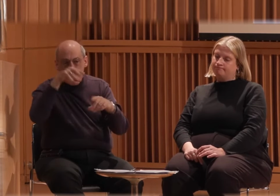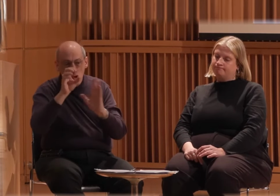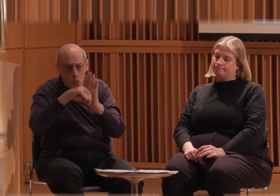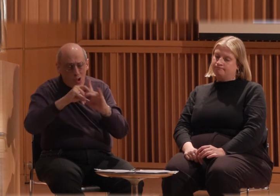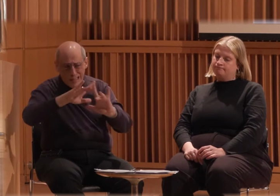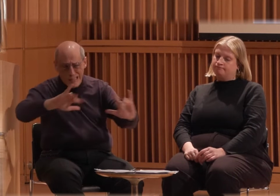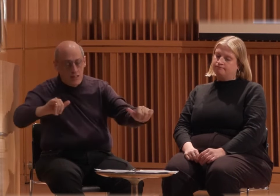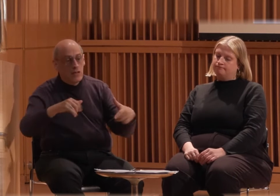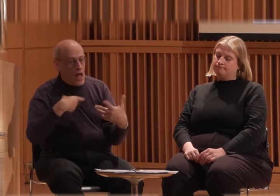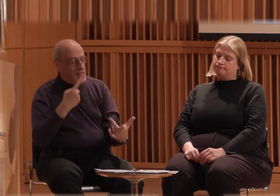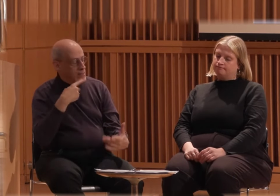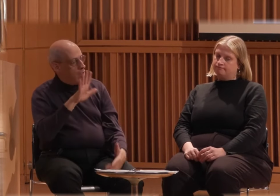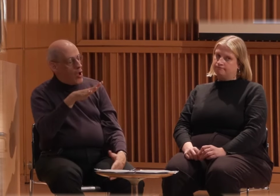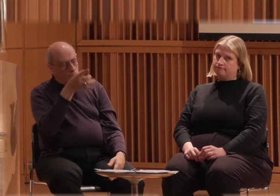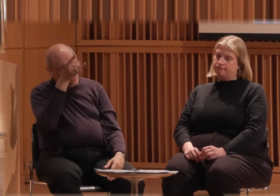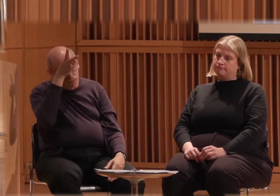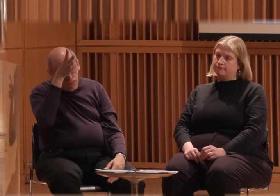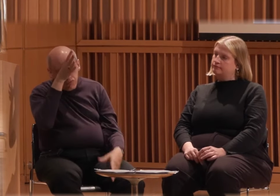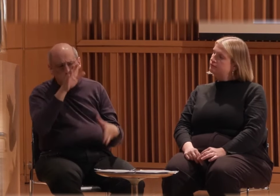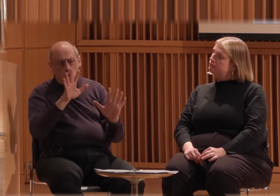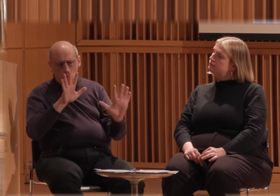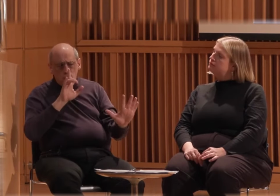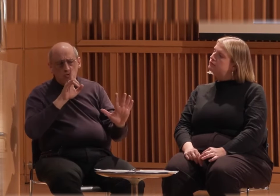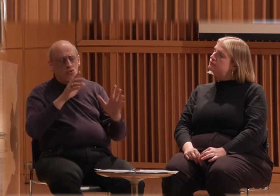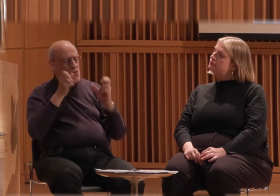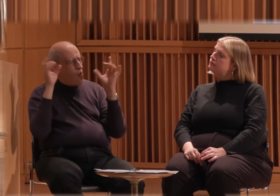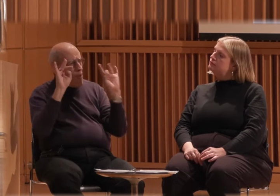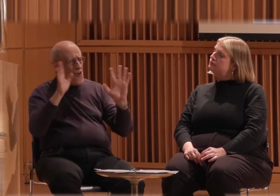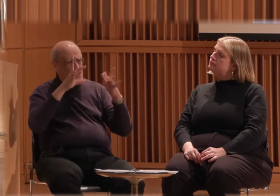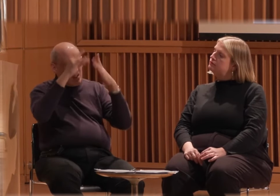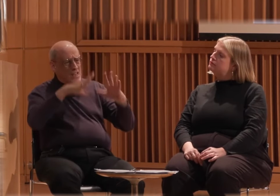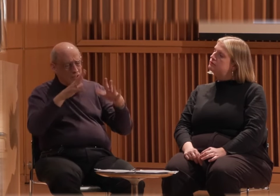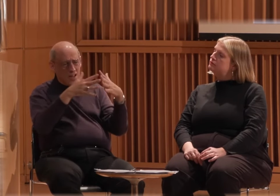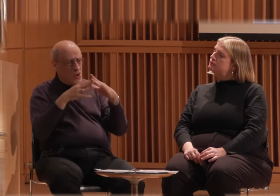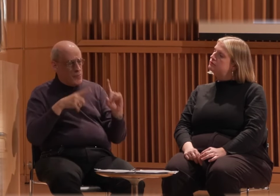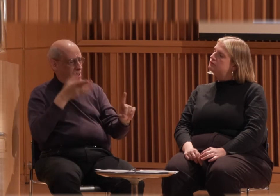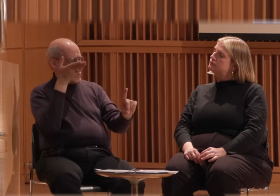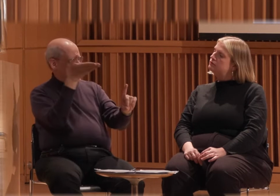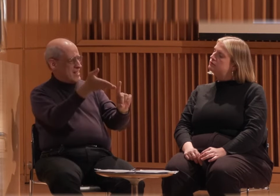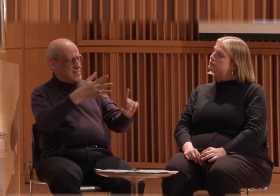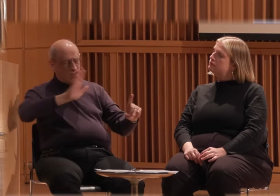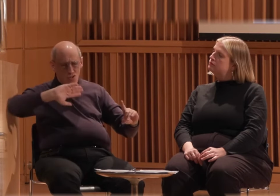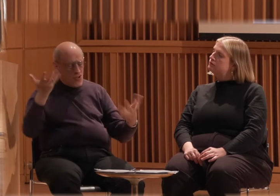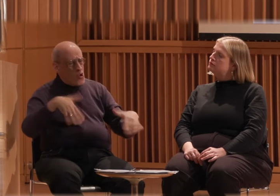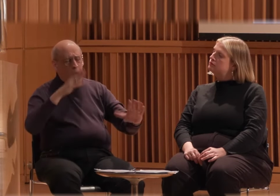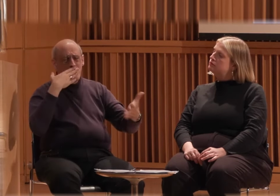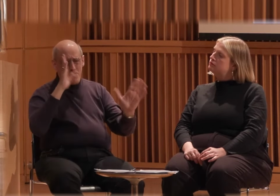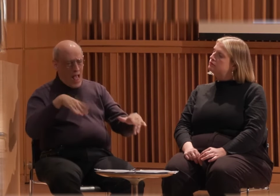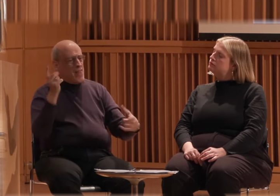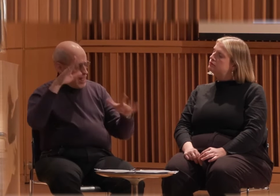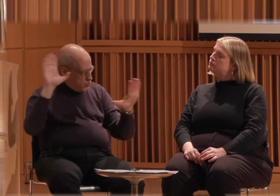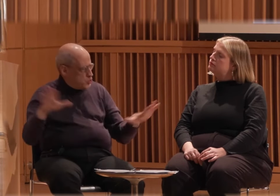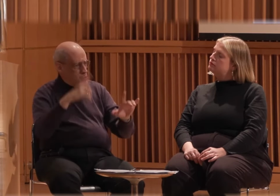myself, you know, this is terrible and we have some terrible leaders in our country, but this is so bad, they're going to do